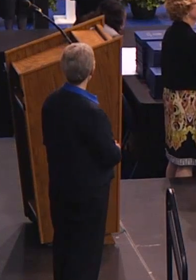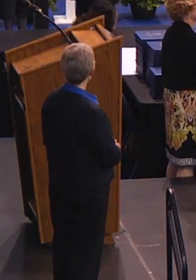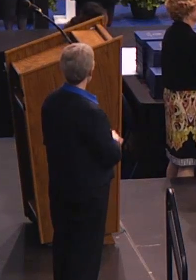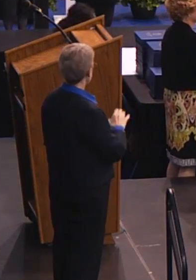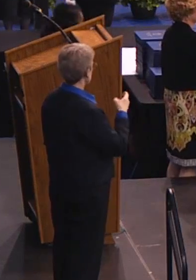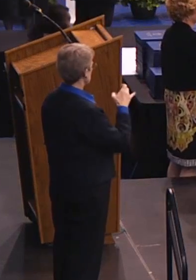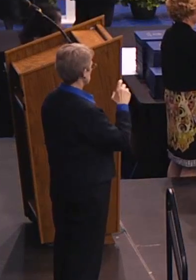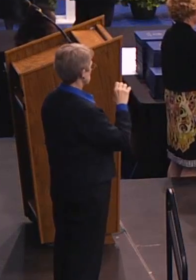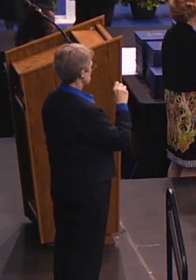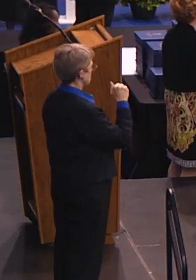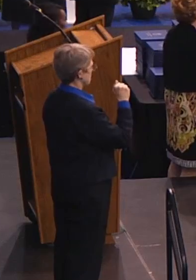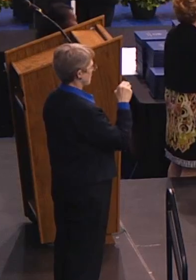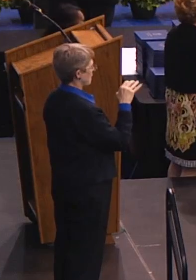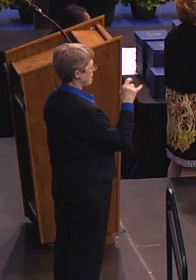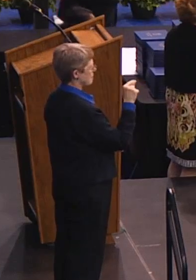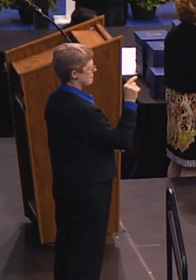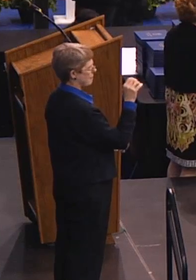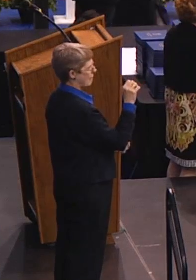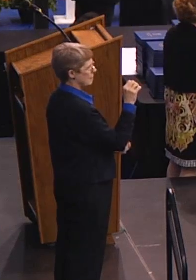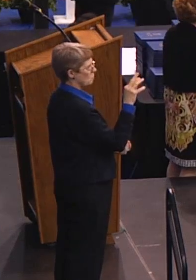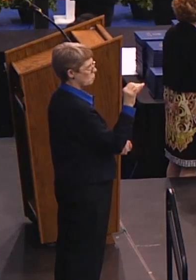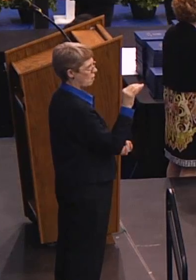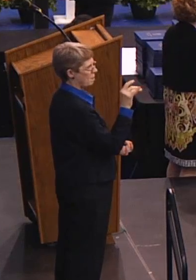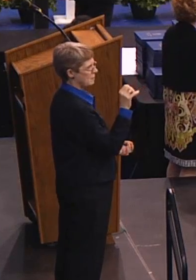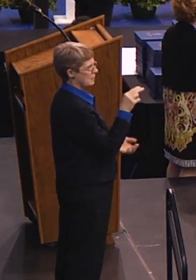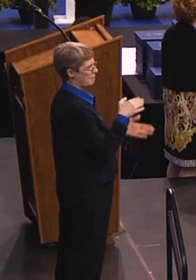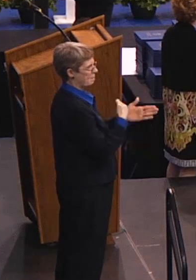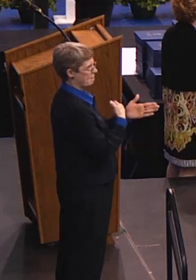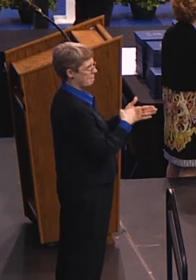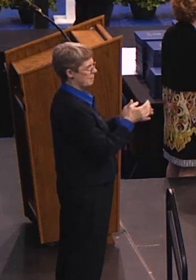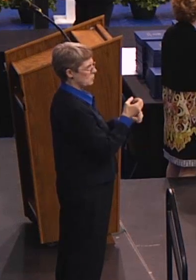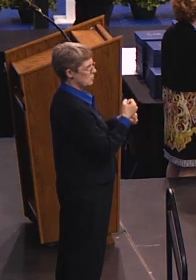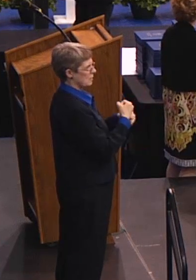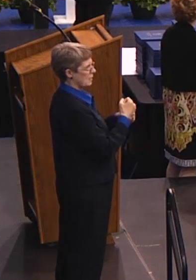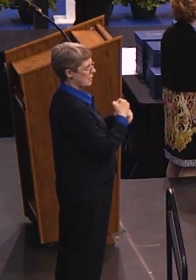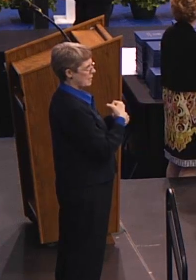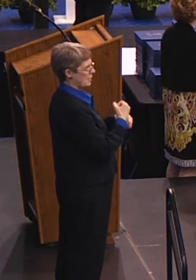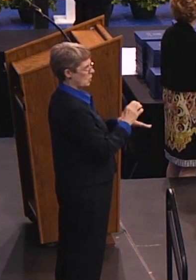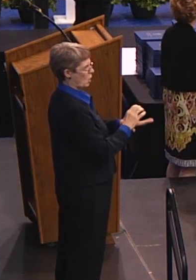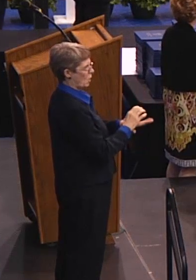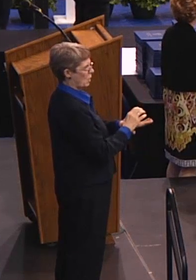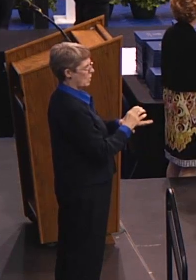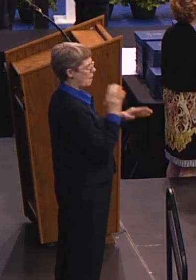Chelsea Annette Robinson, music industry communications, cum laude.